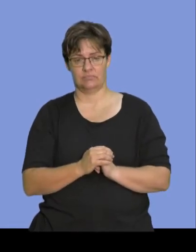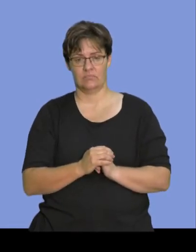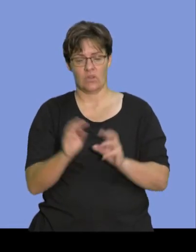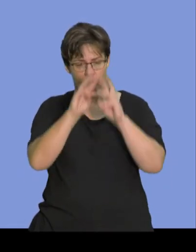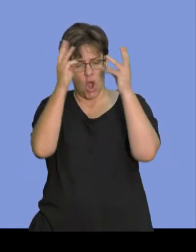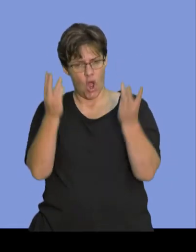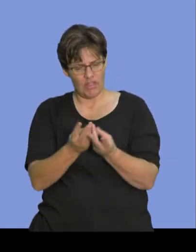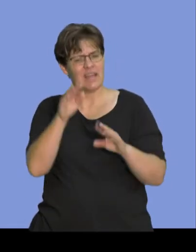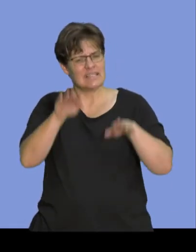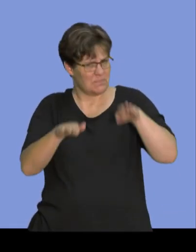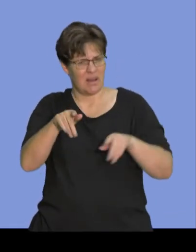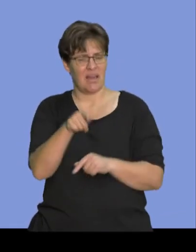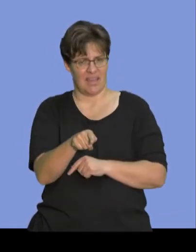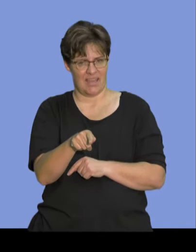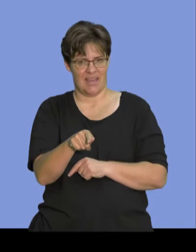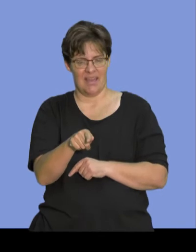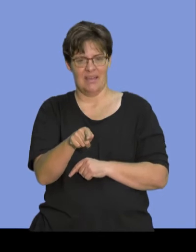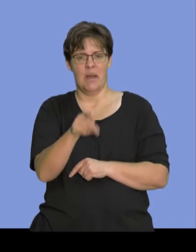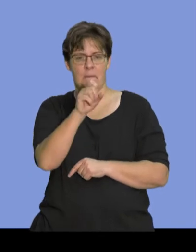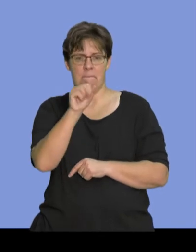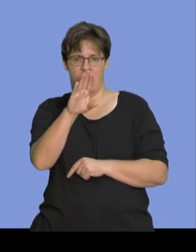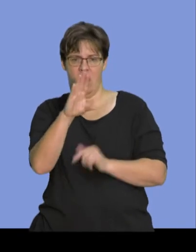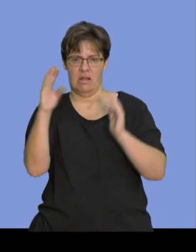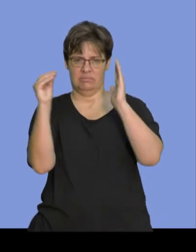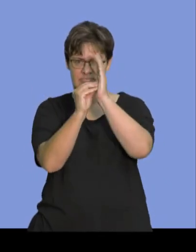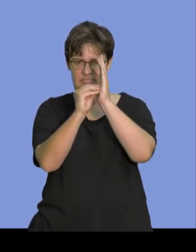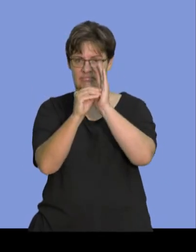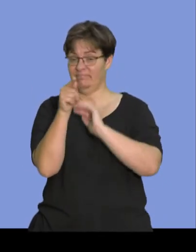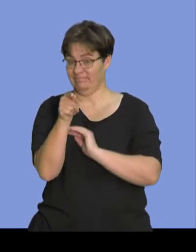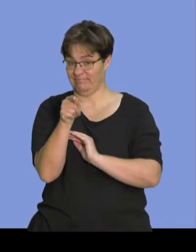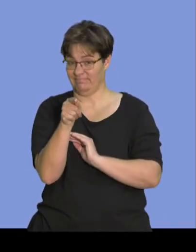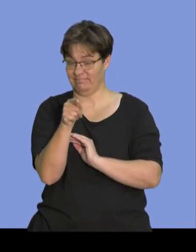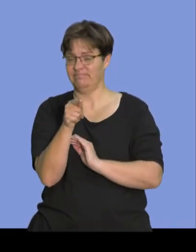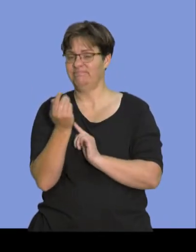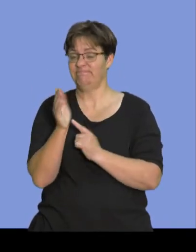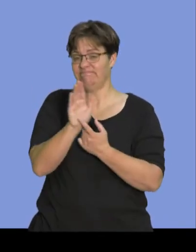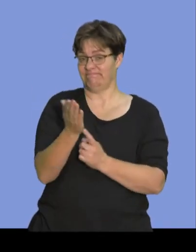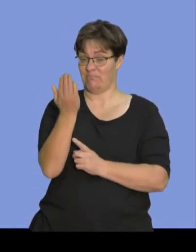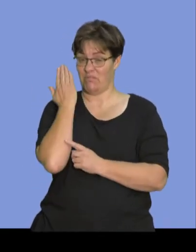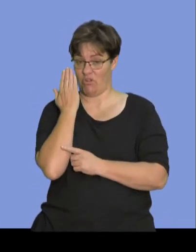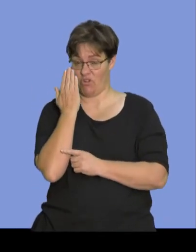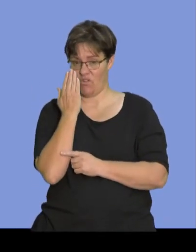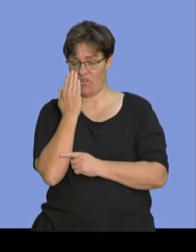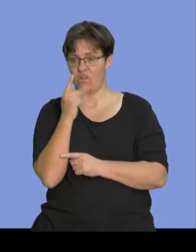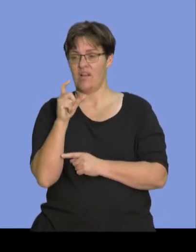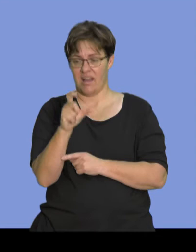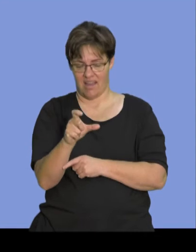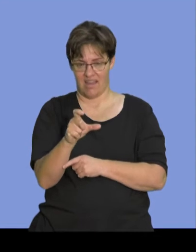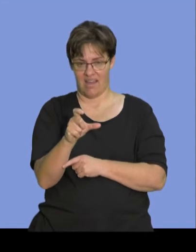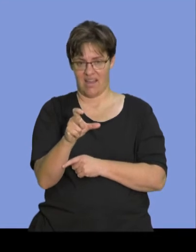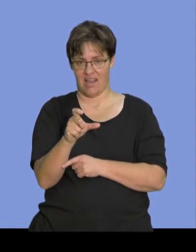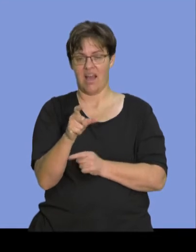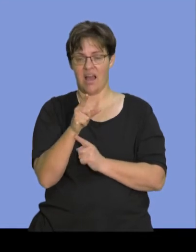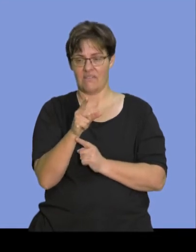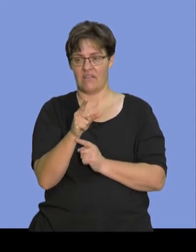the Earth's magnetic field is similar to that of a bar magnet, as we have shown earlier. If this is the magnet, this is the